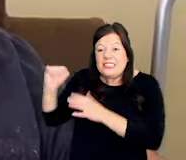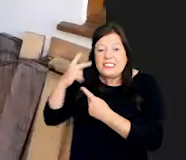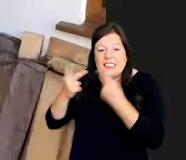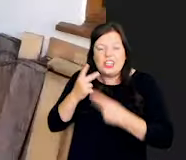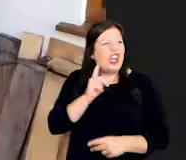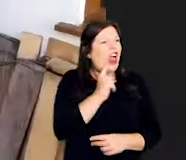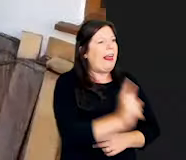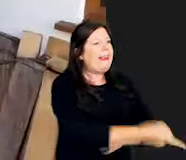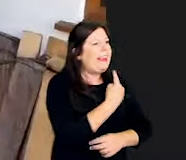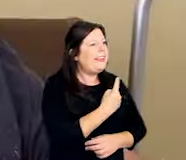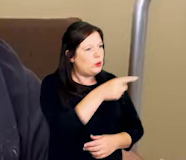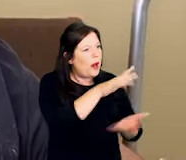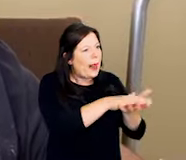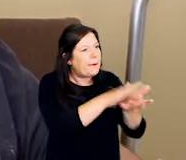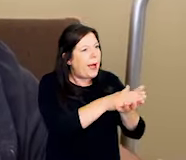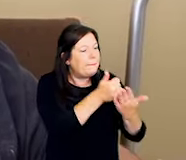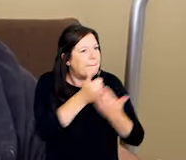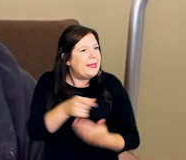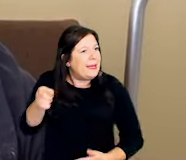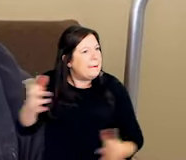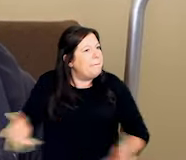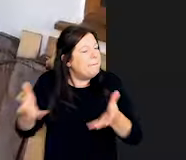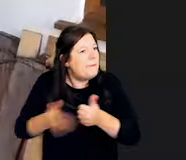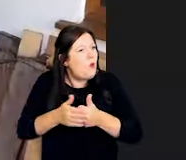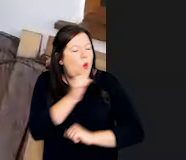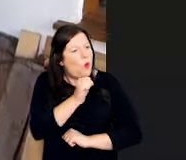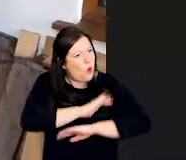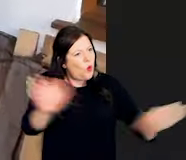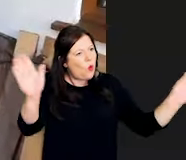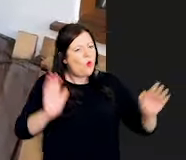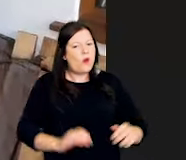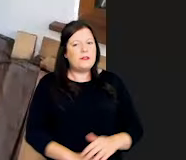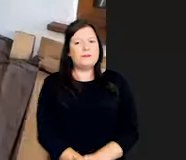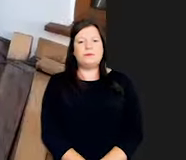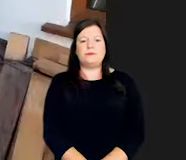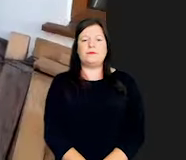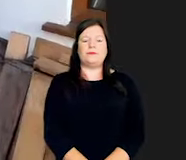in. And stop encouraging him!